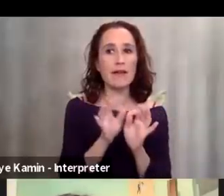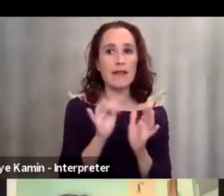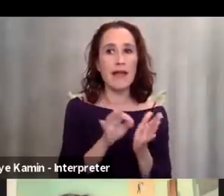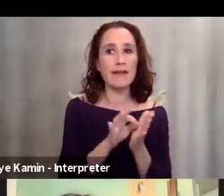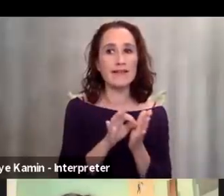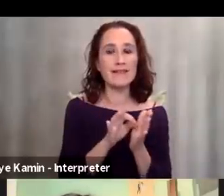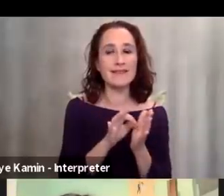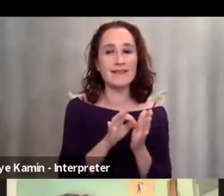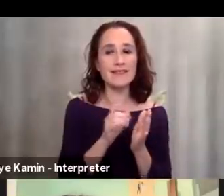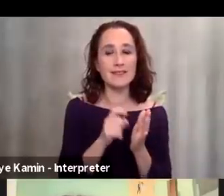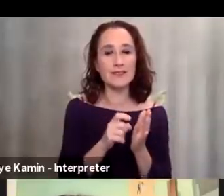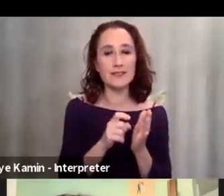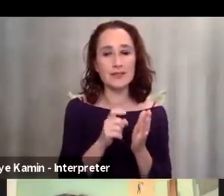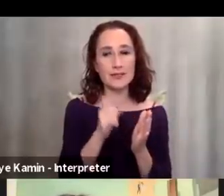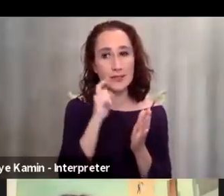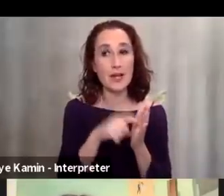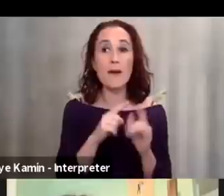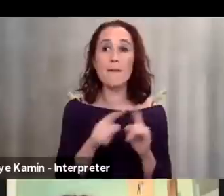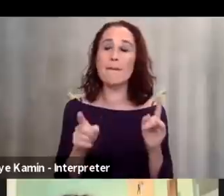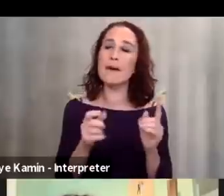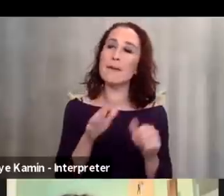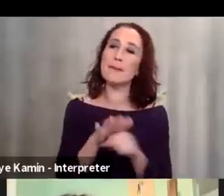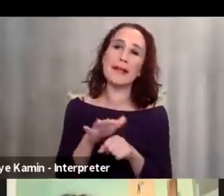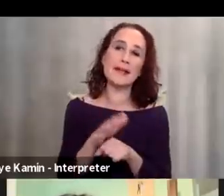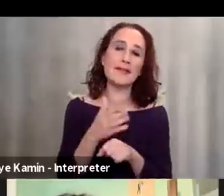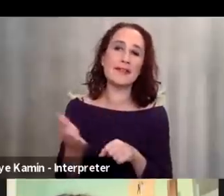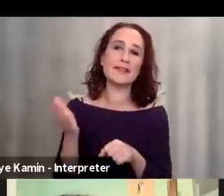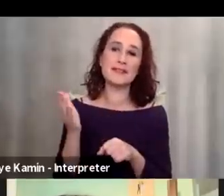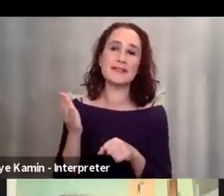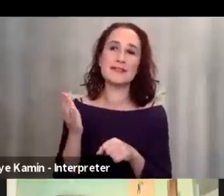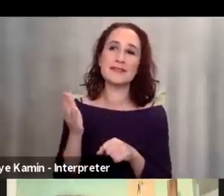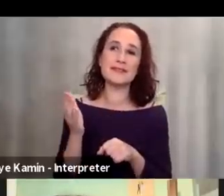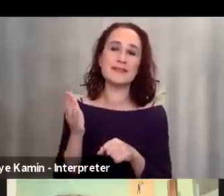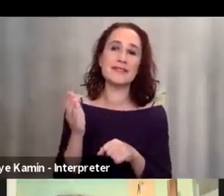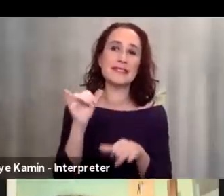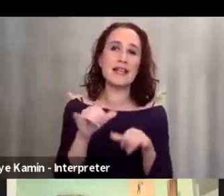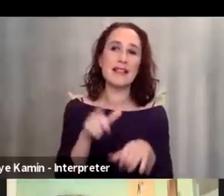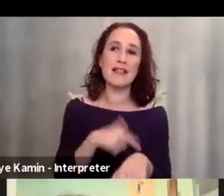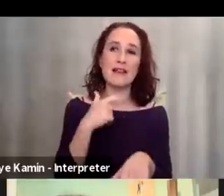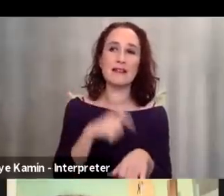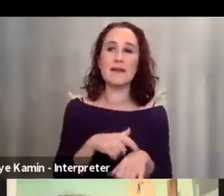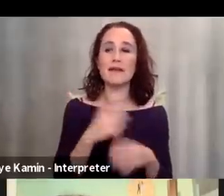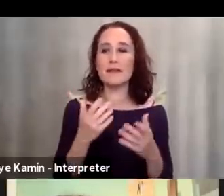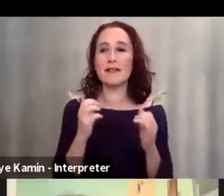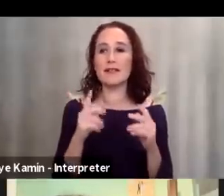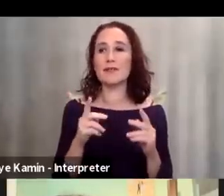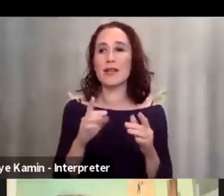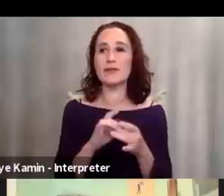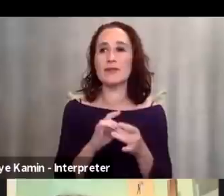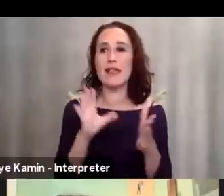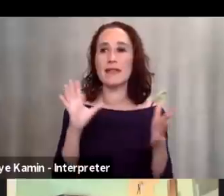But at the same time, you know, there's plenty of things out there that, you know, have been around long enough and it's okay to let them go.